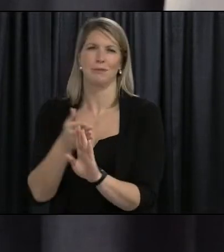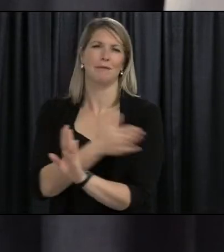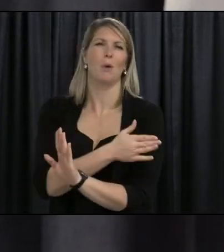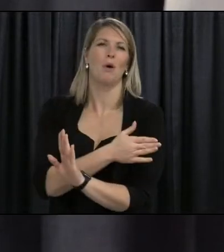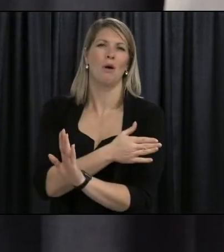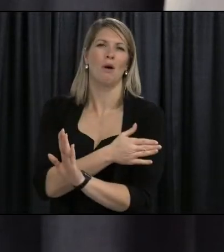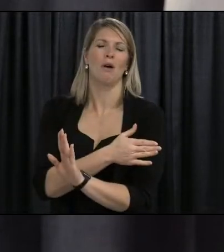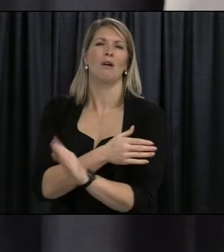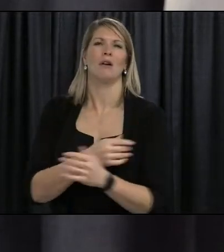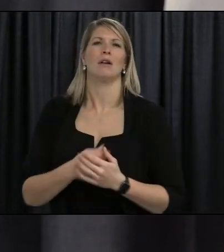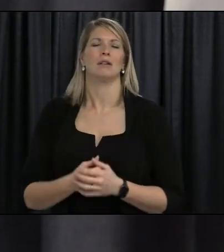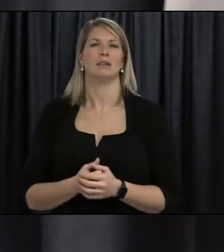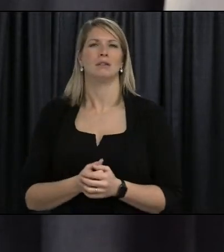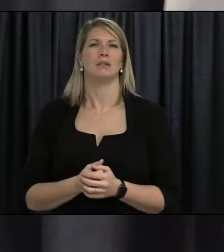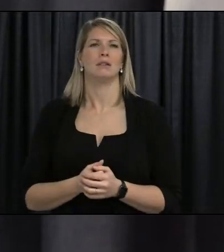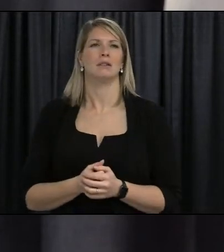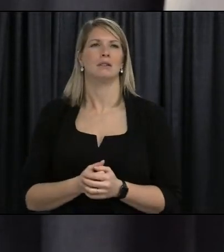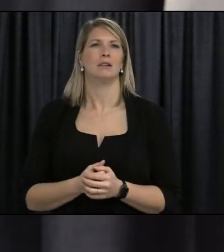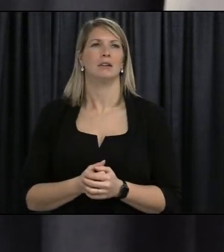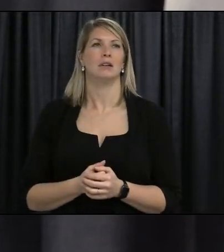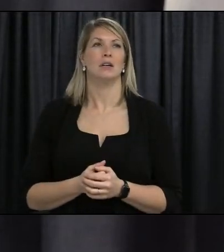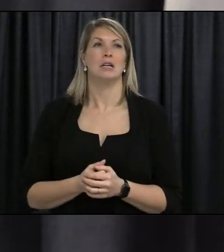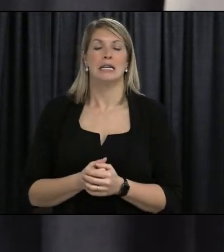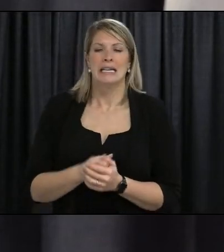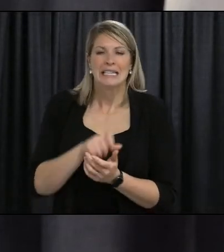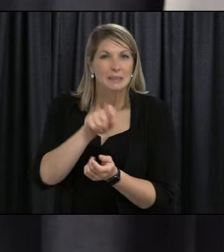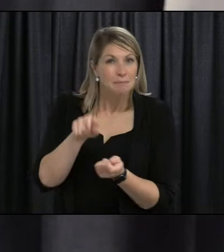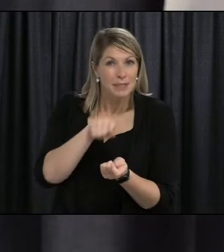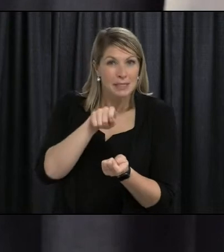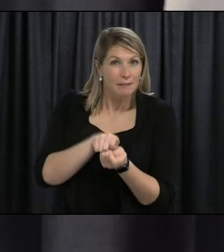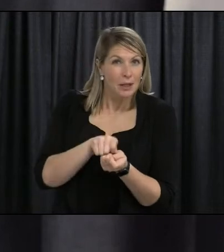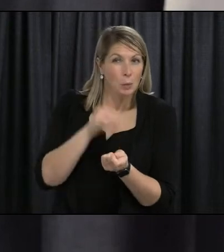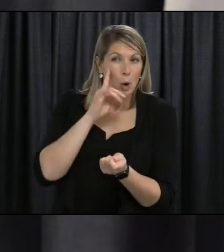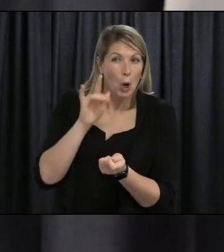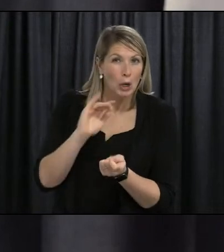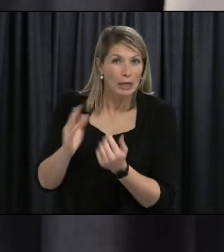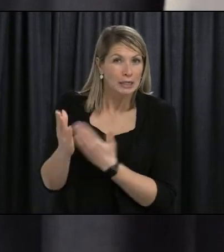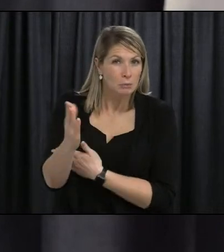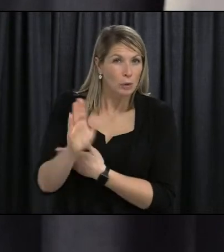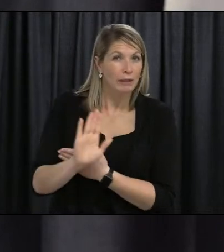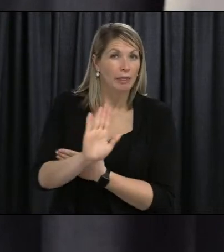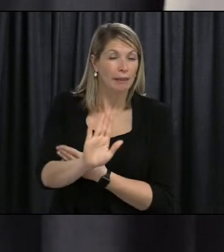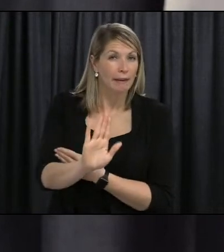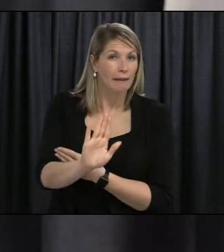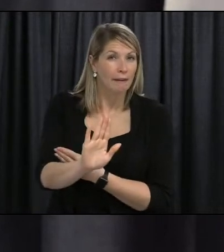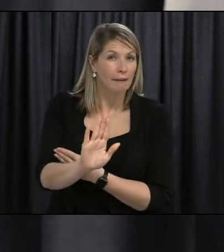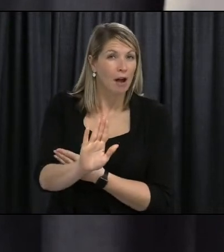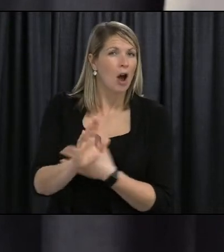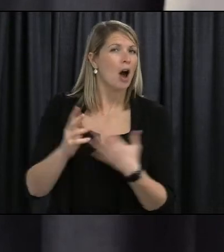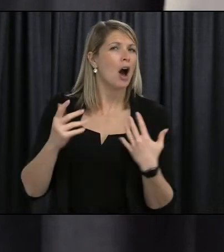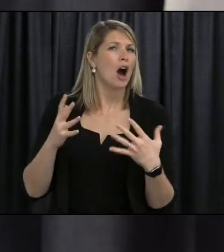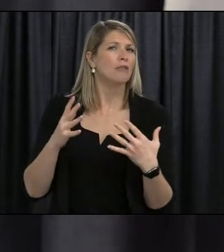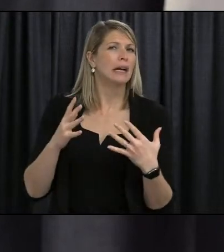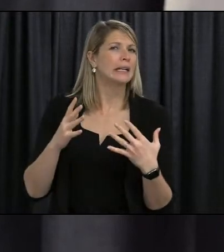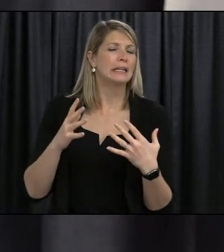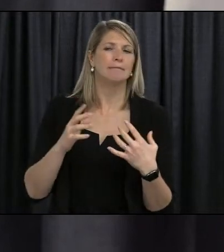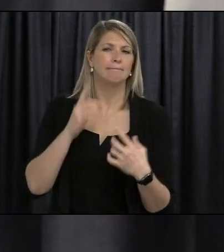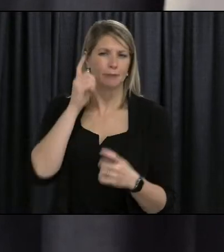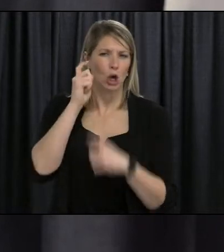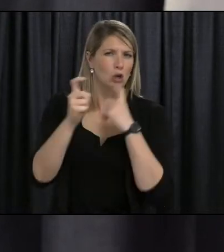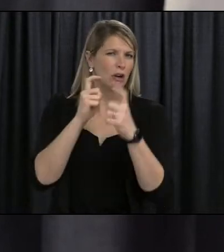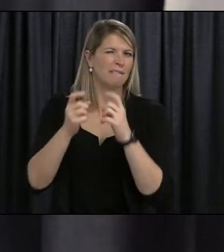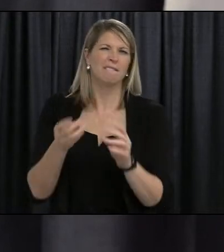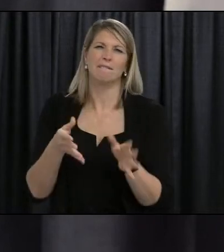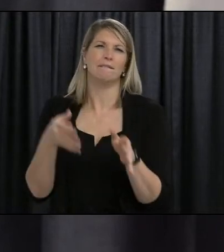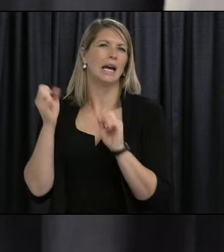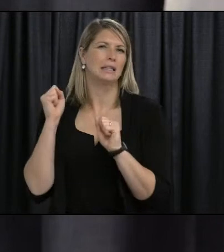my understanding is, now I don't have detailed information, and maybe health have more, that the contacts were all made in a timely fashion. And